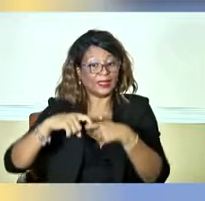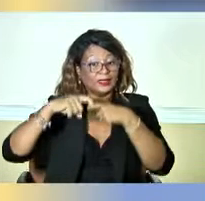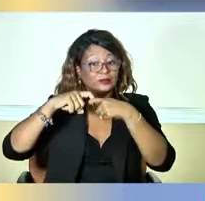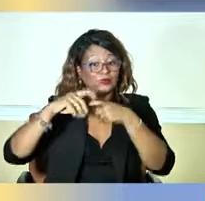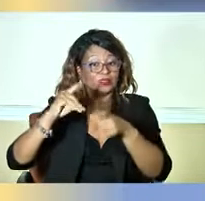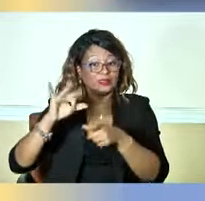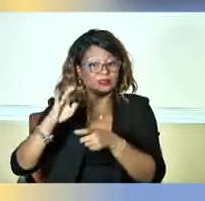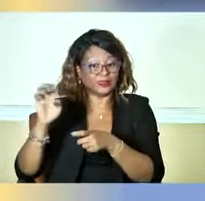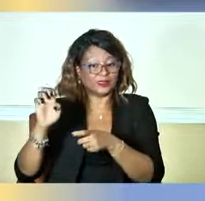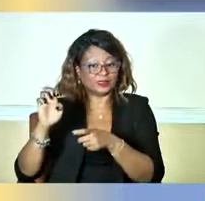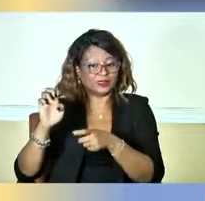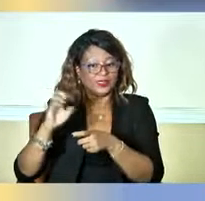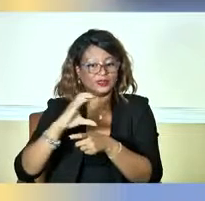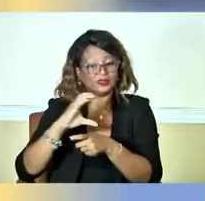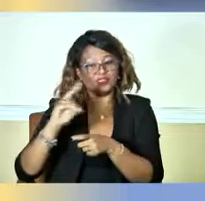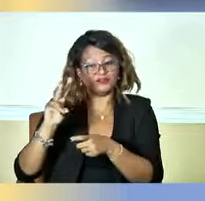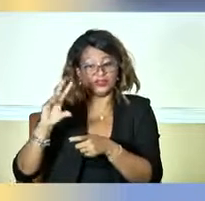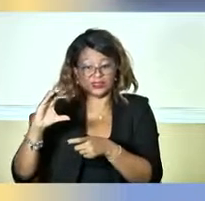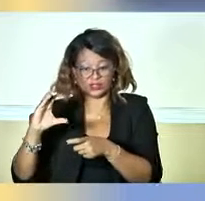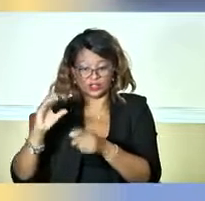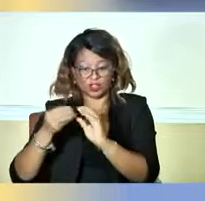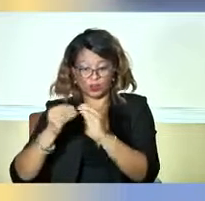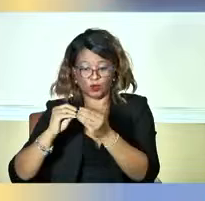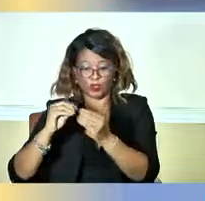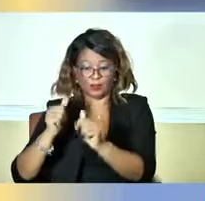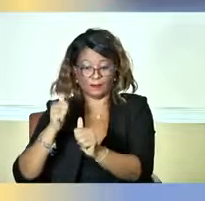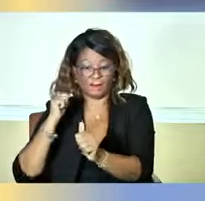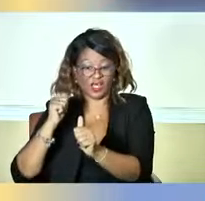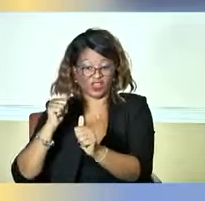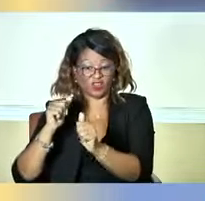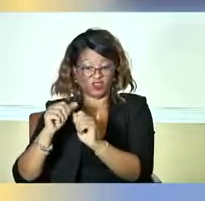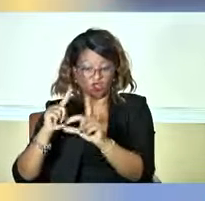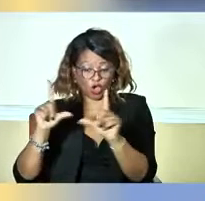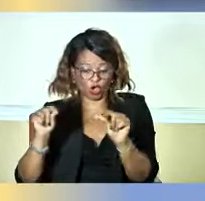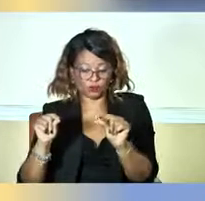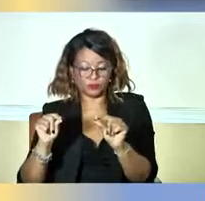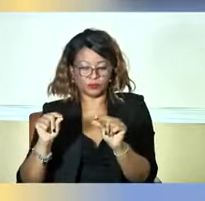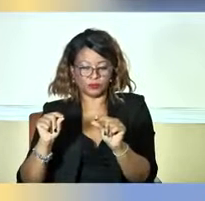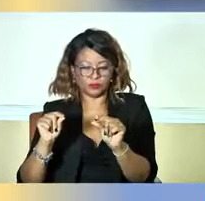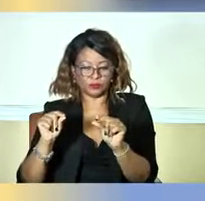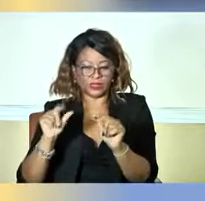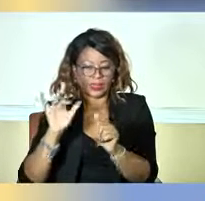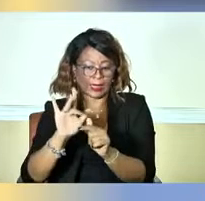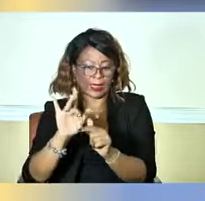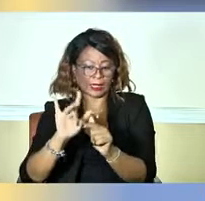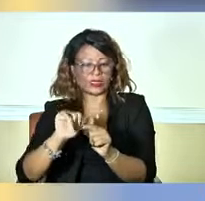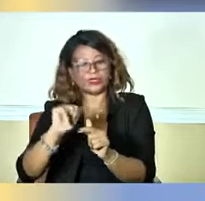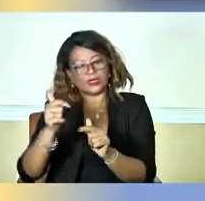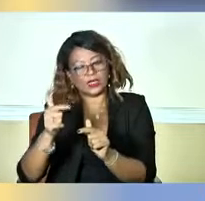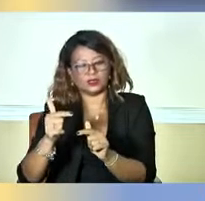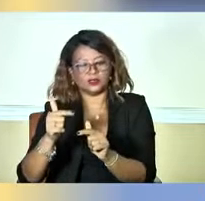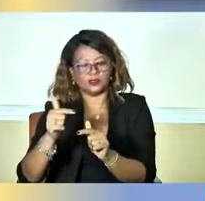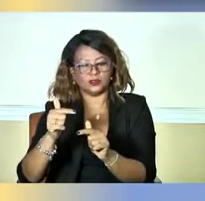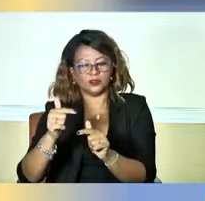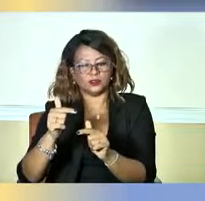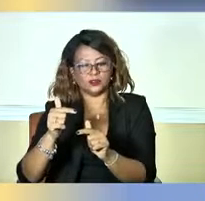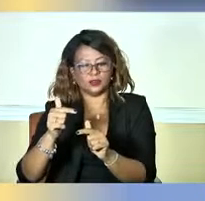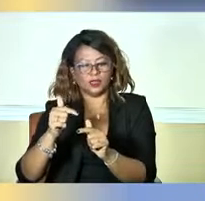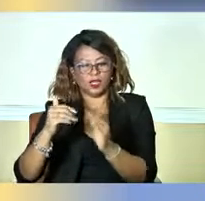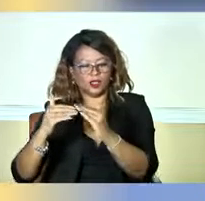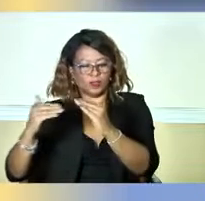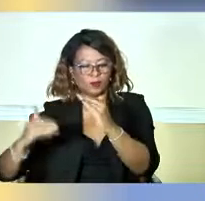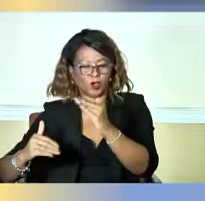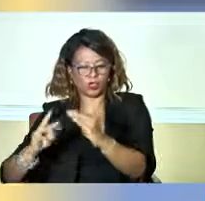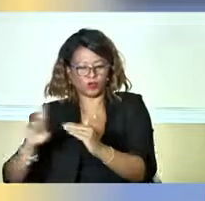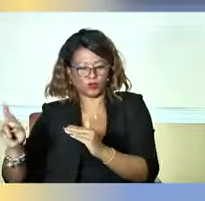date, and CVC number located on the back of your card. Click the Next button located at the